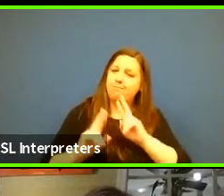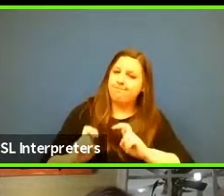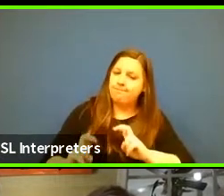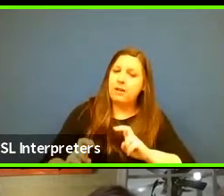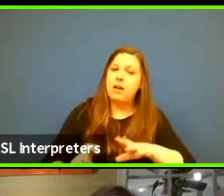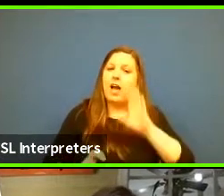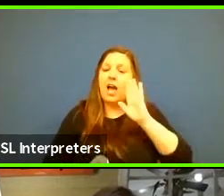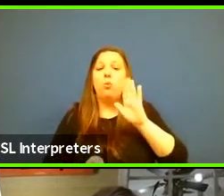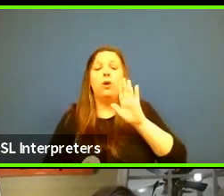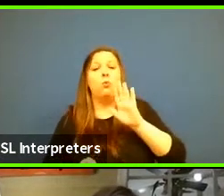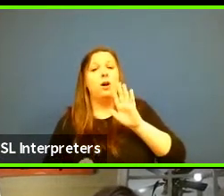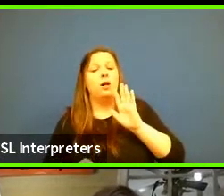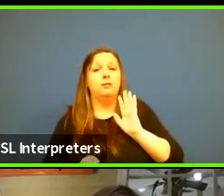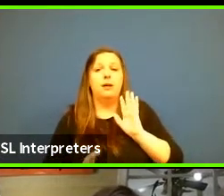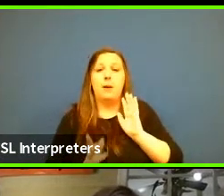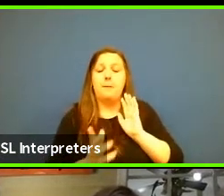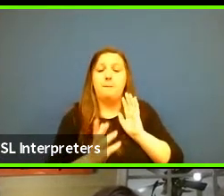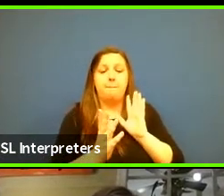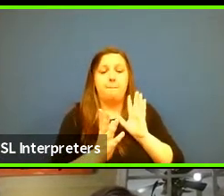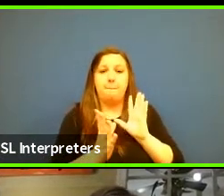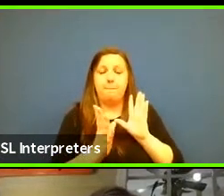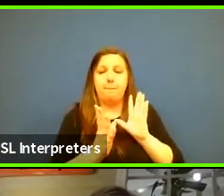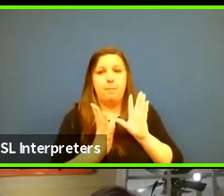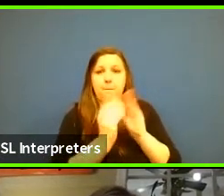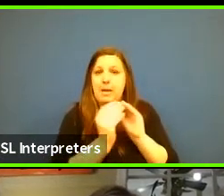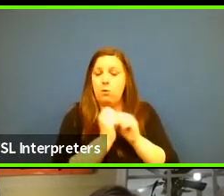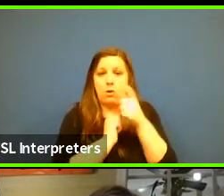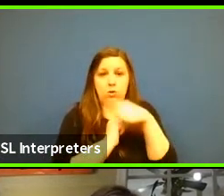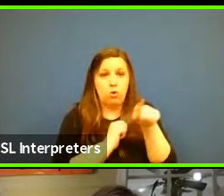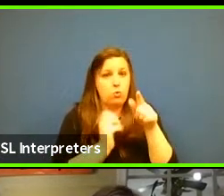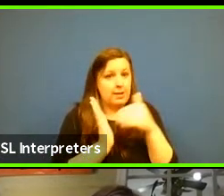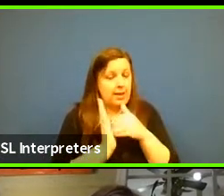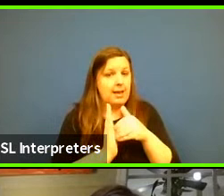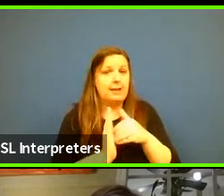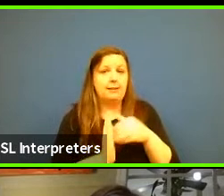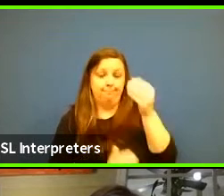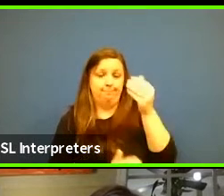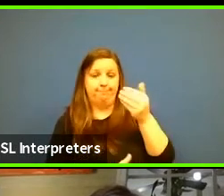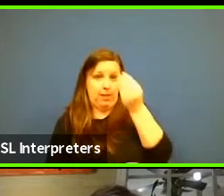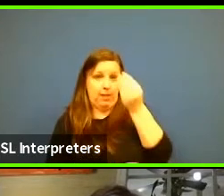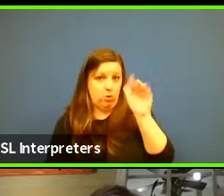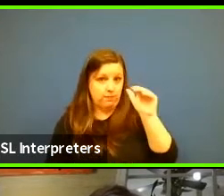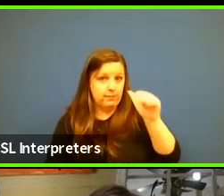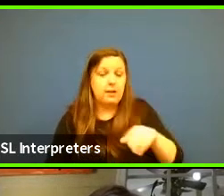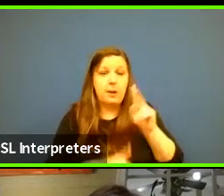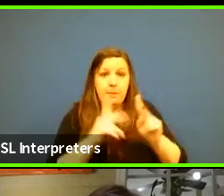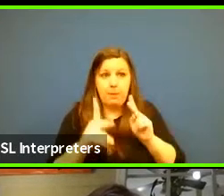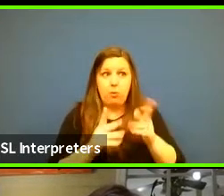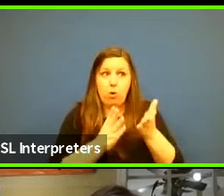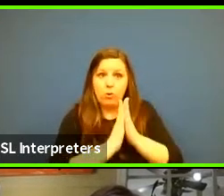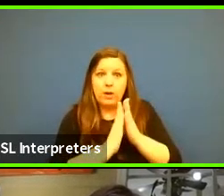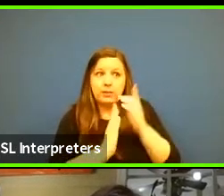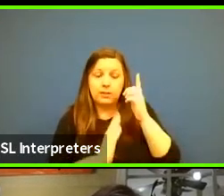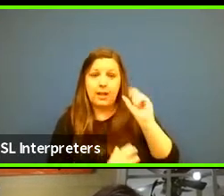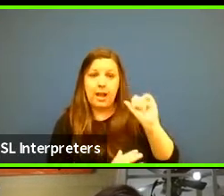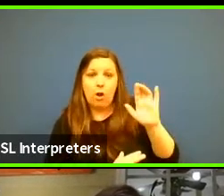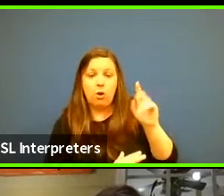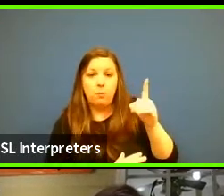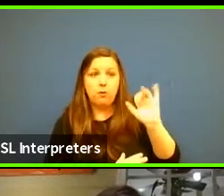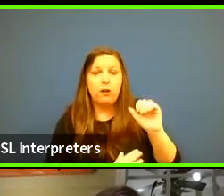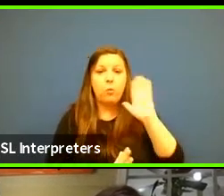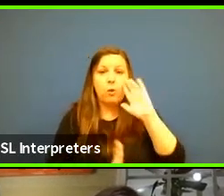people, teachers and administrators ask for air purifiers, and we'll come back to you all and say, hey, this is what the cost would